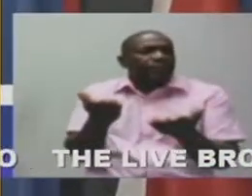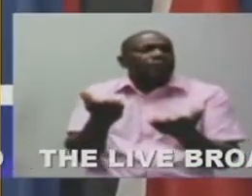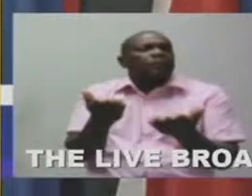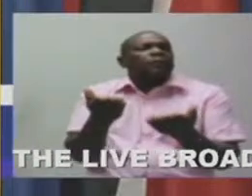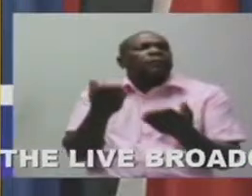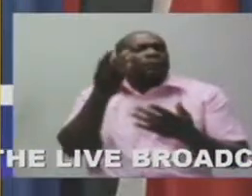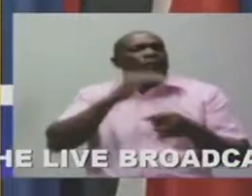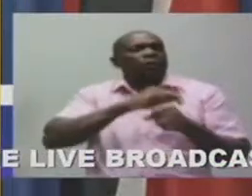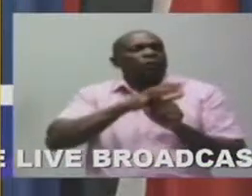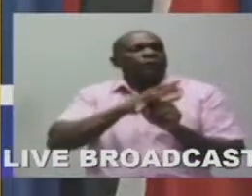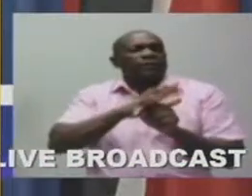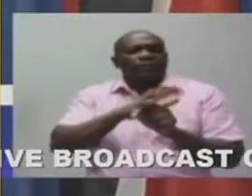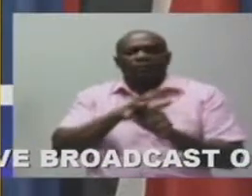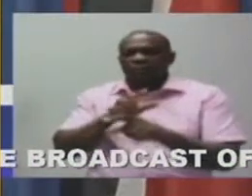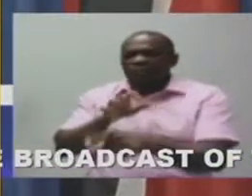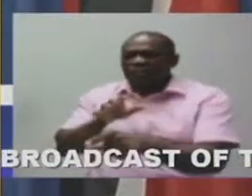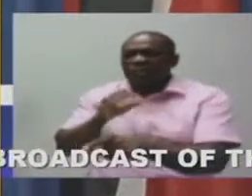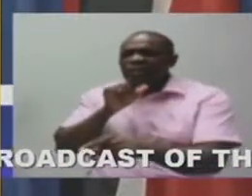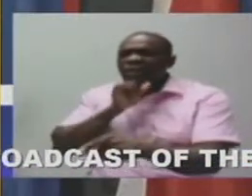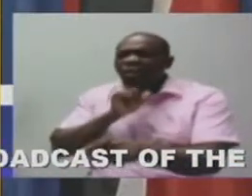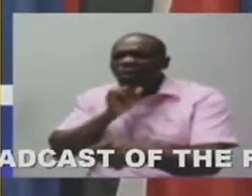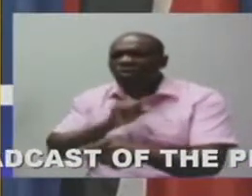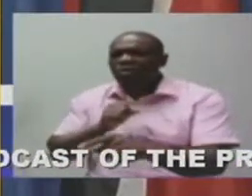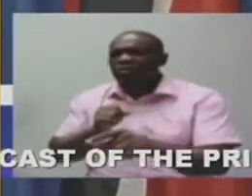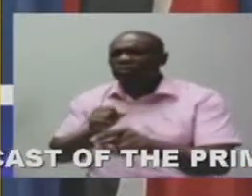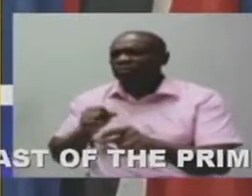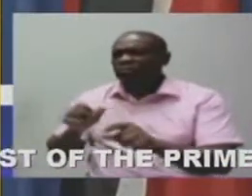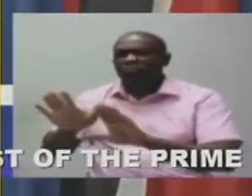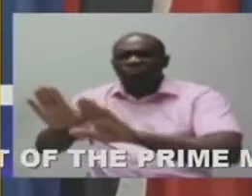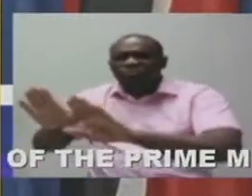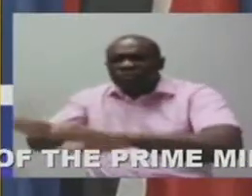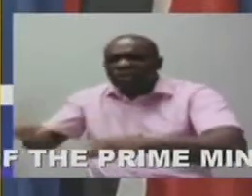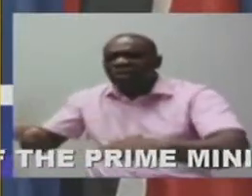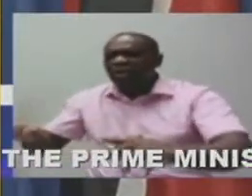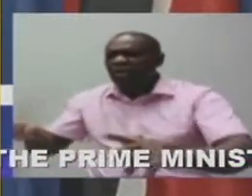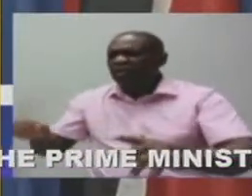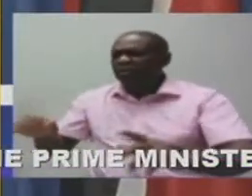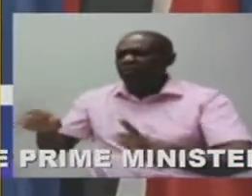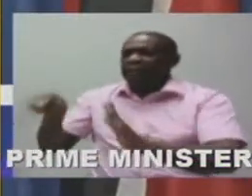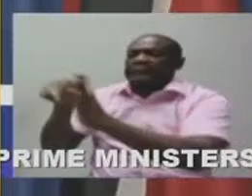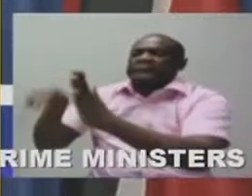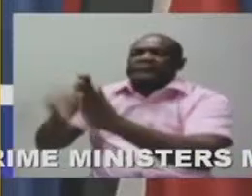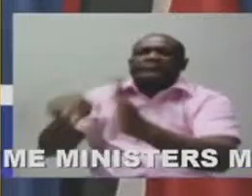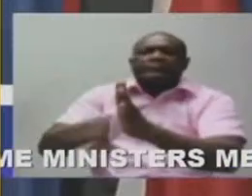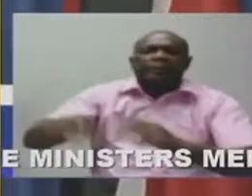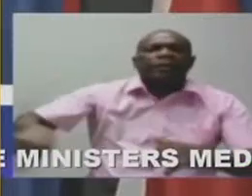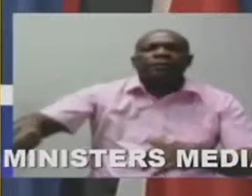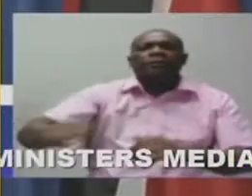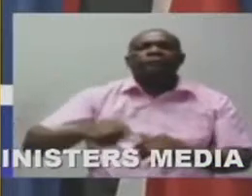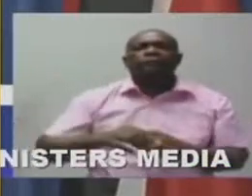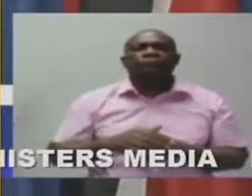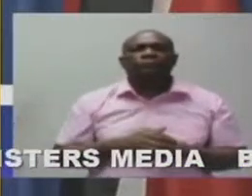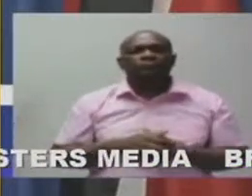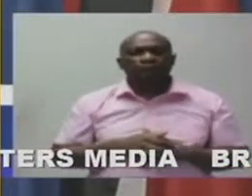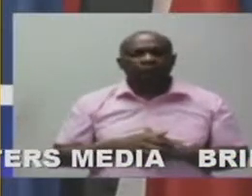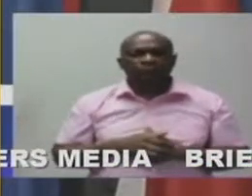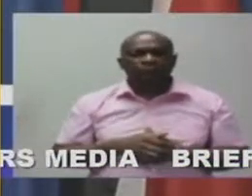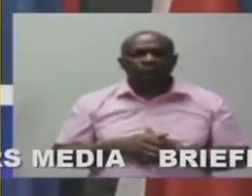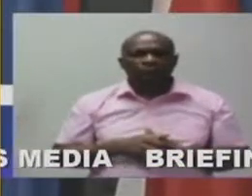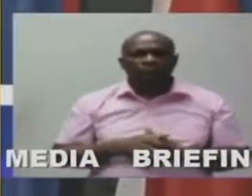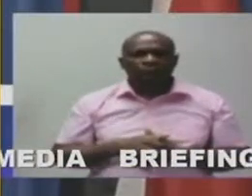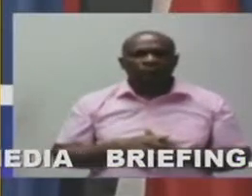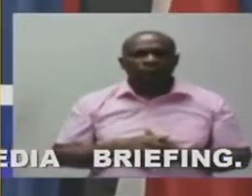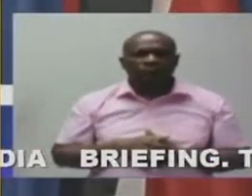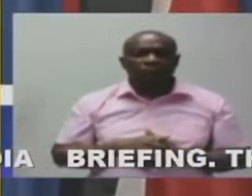about this morning, last night, who is regularly going to the supermarket while being COVID